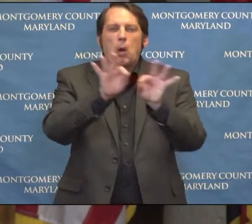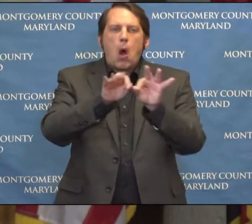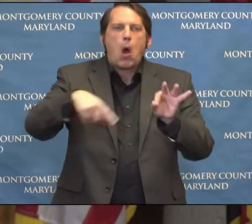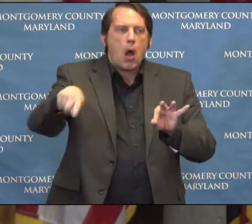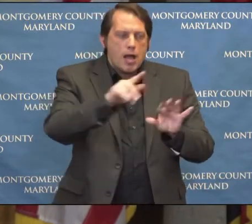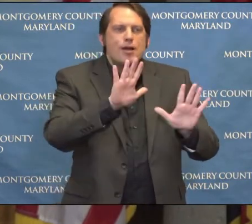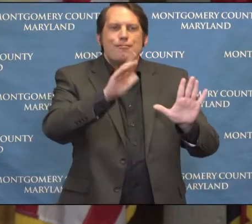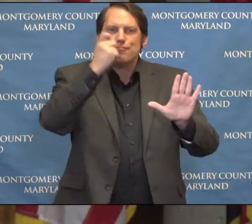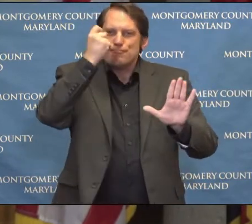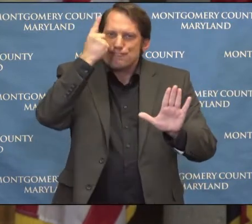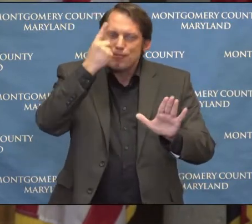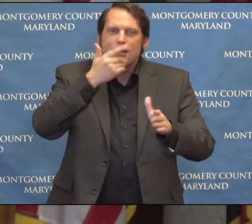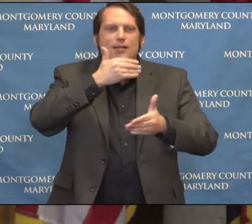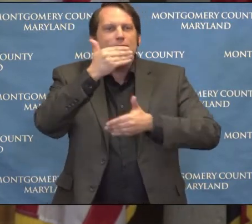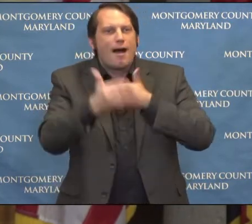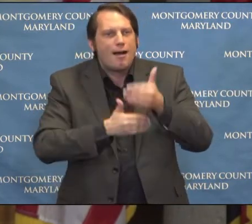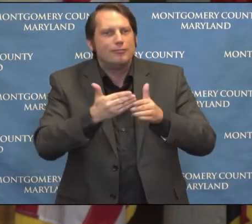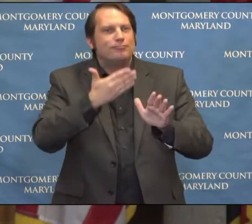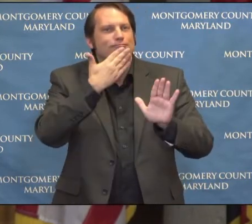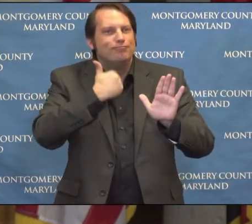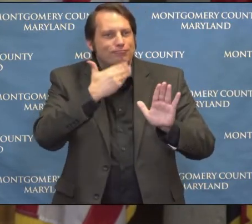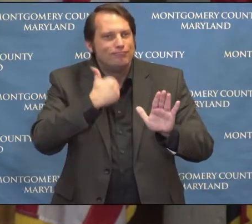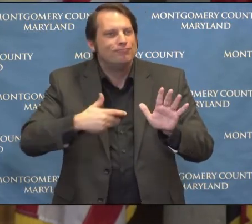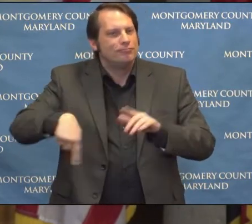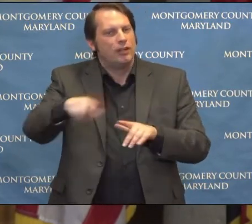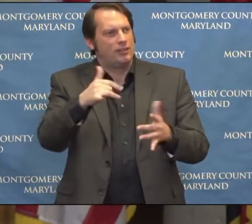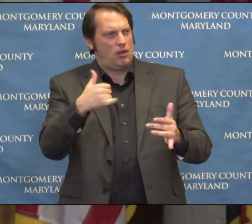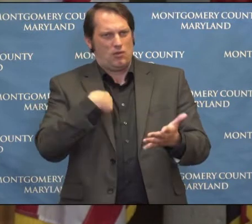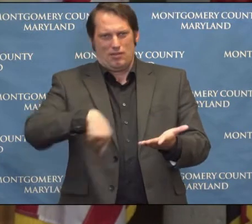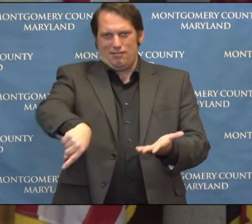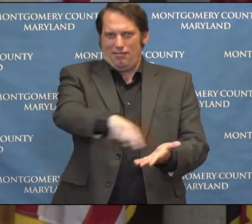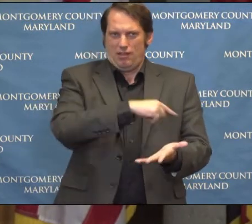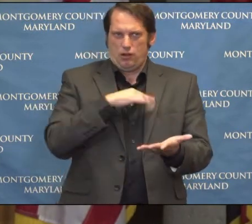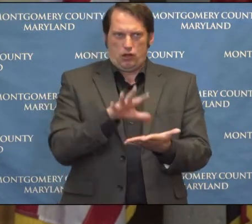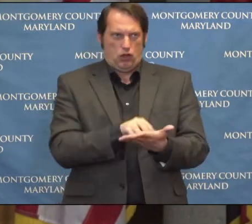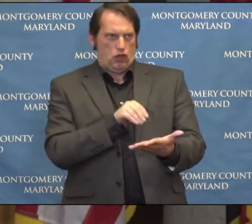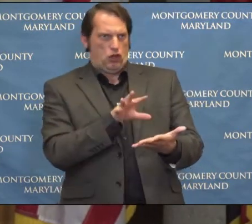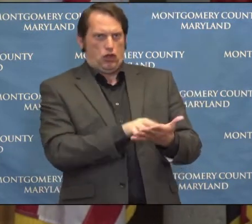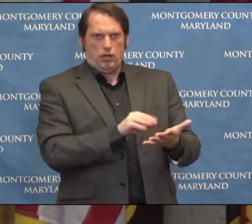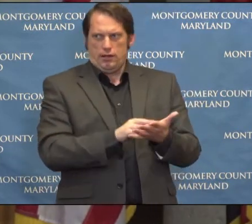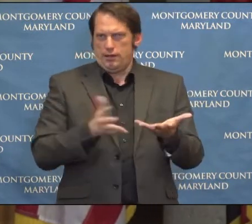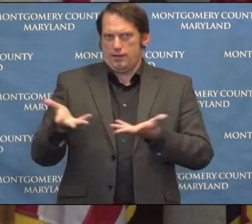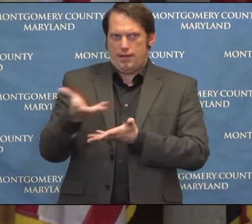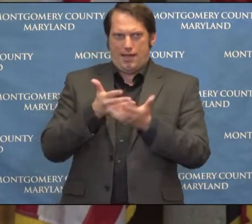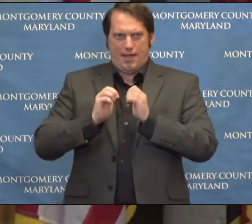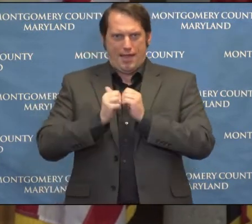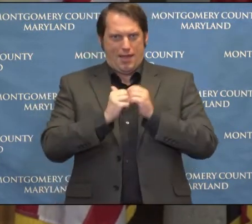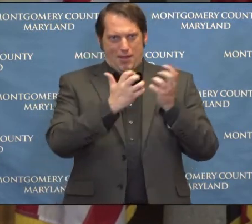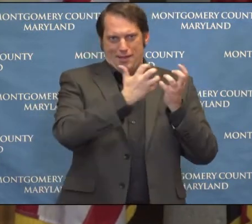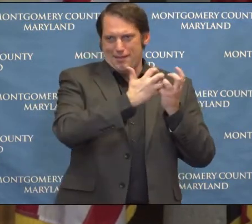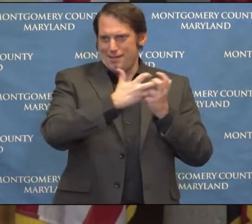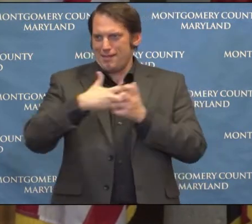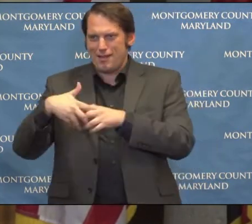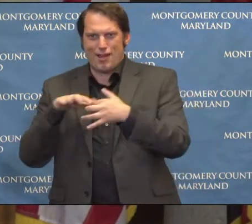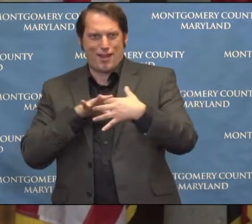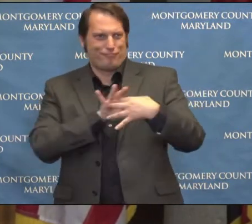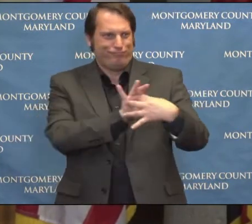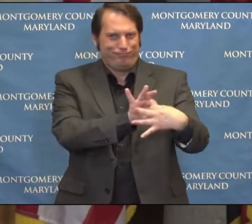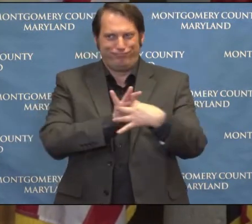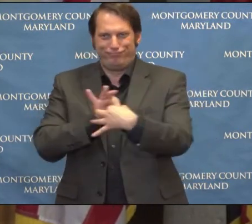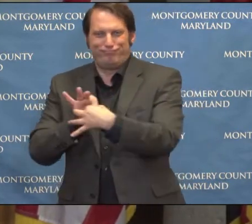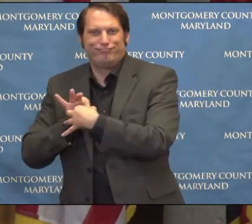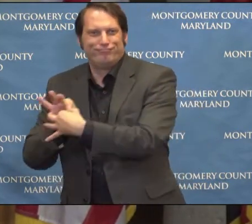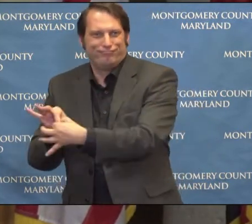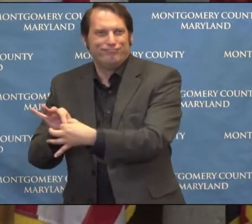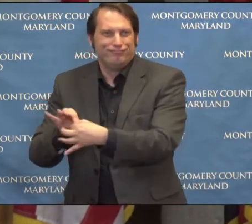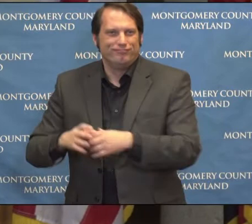degree for children if we treat them well and maintain those relationships across the system. And Chief, let's talk now